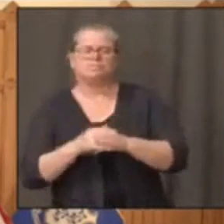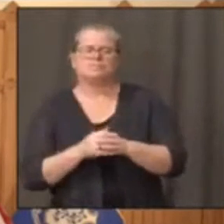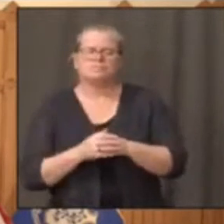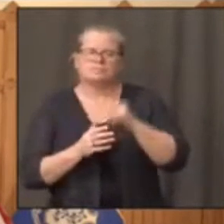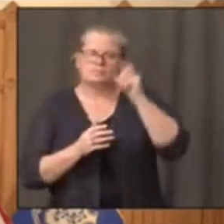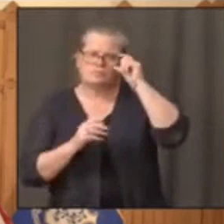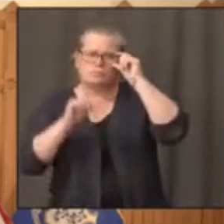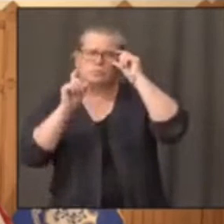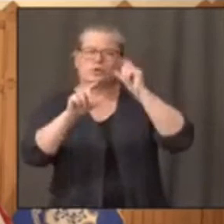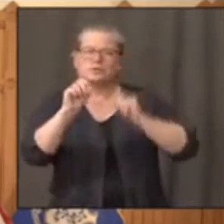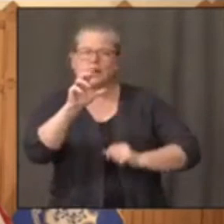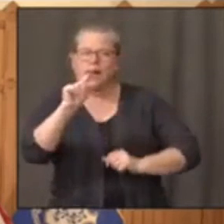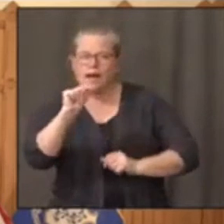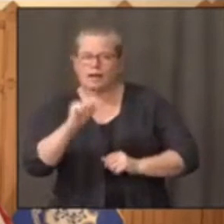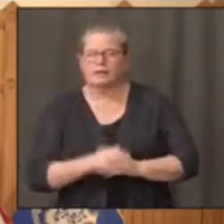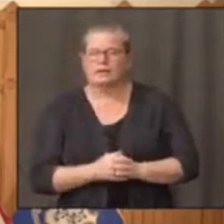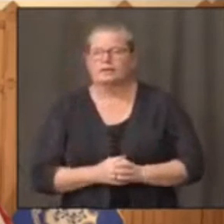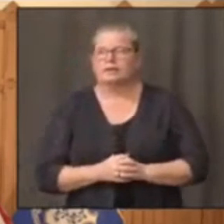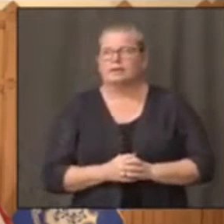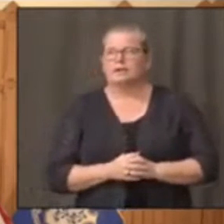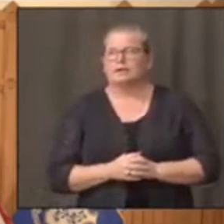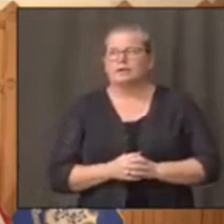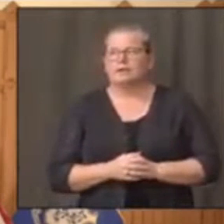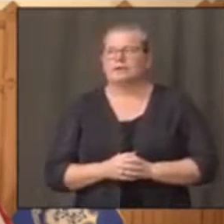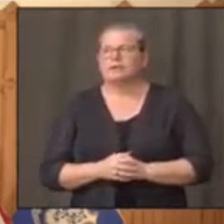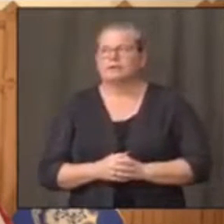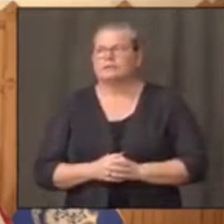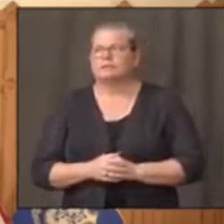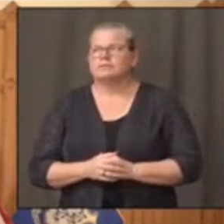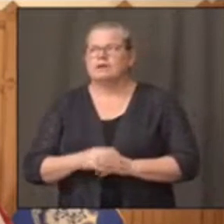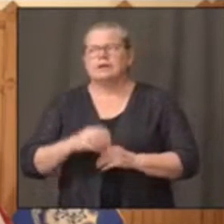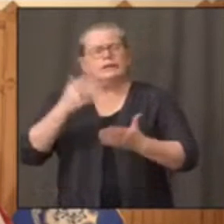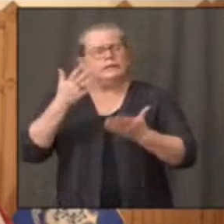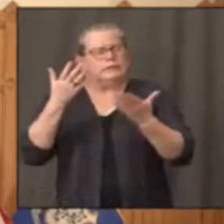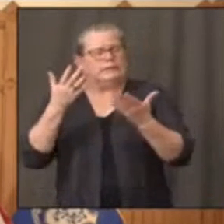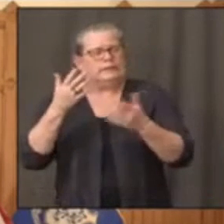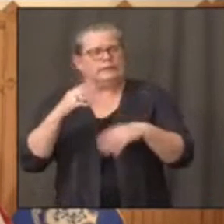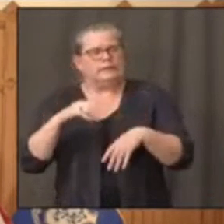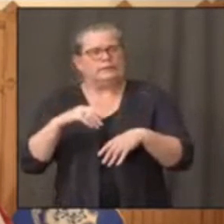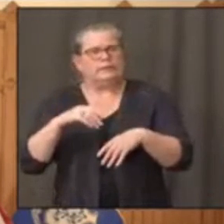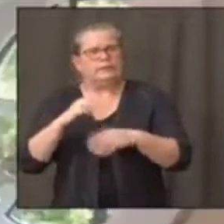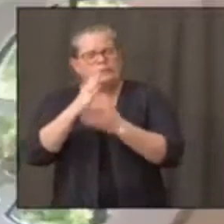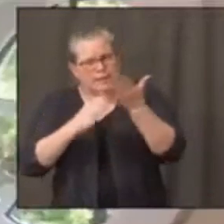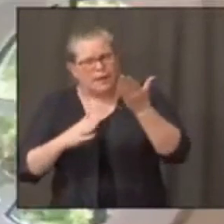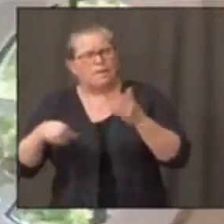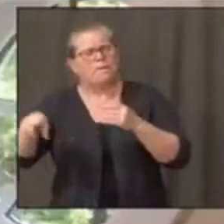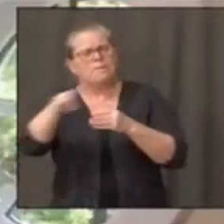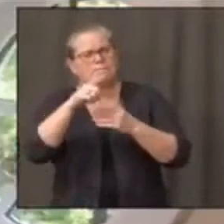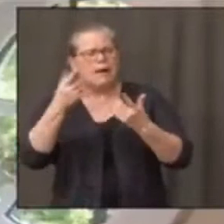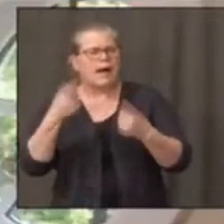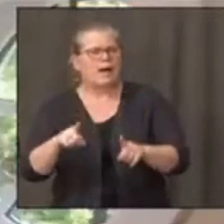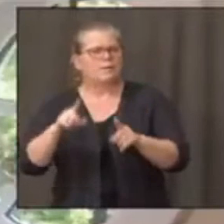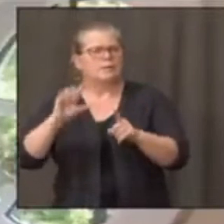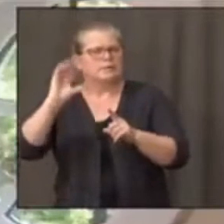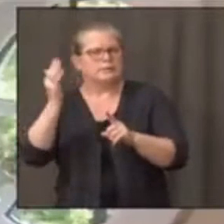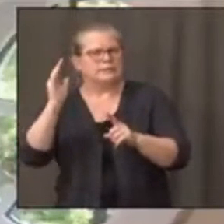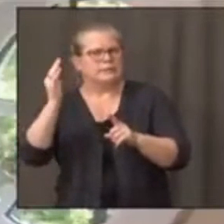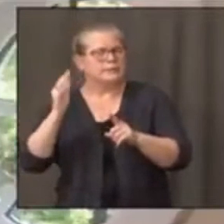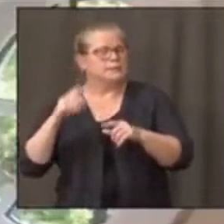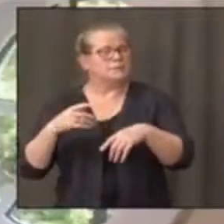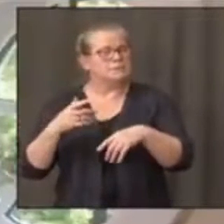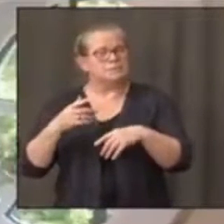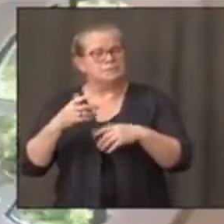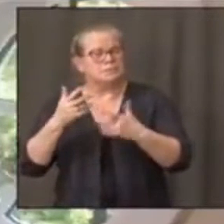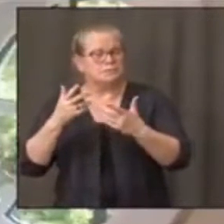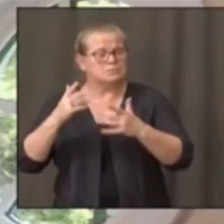maybe has already had some increase in transmission. Do you think that is the case? Is it possible that our levels can stay this